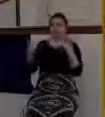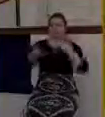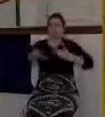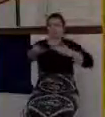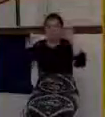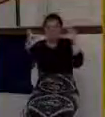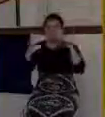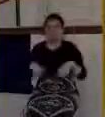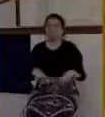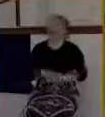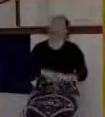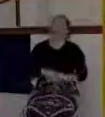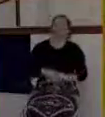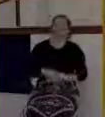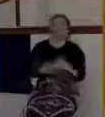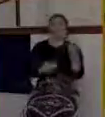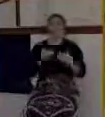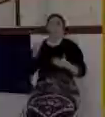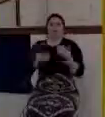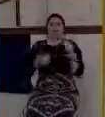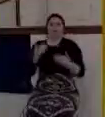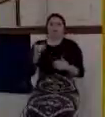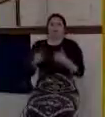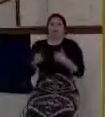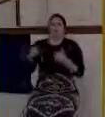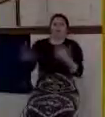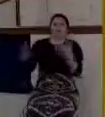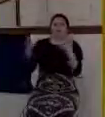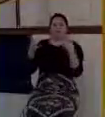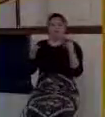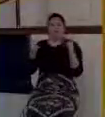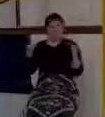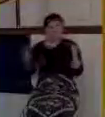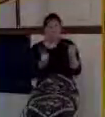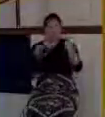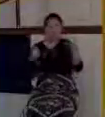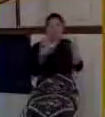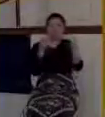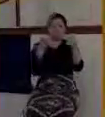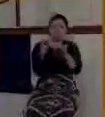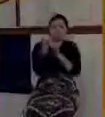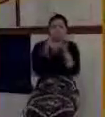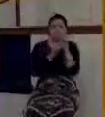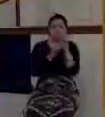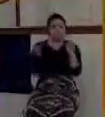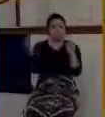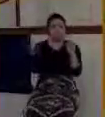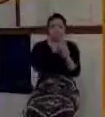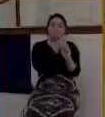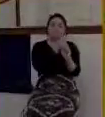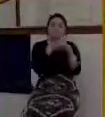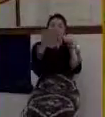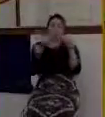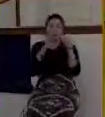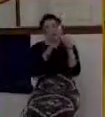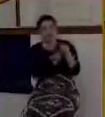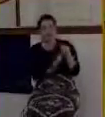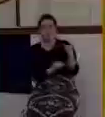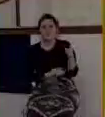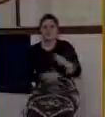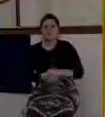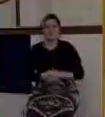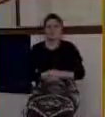they're trying to do everything they can to find fault with Jesus that they might get him. They want to kill him at this point,